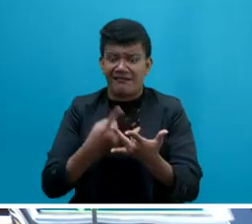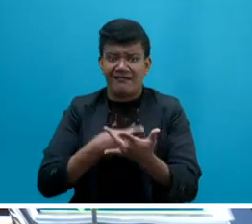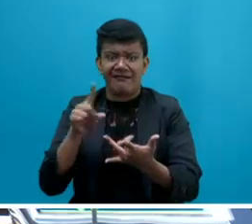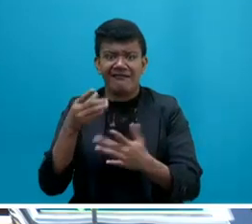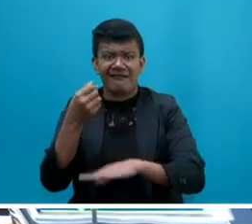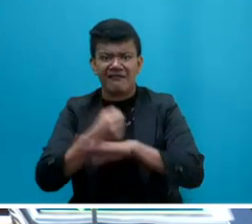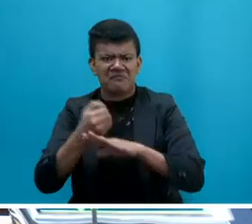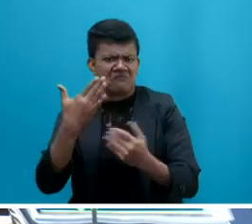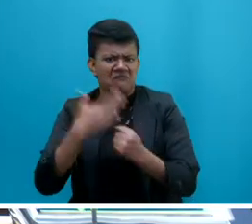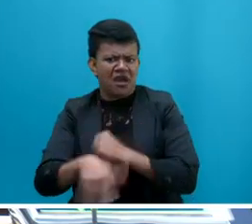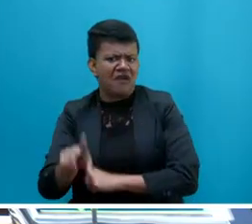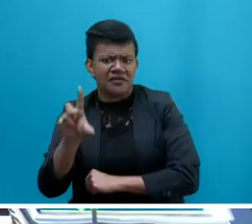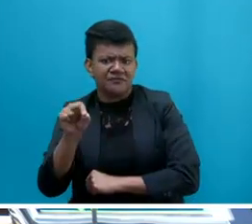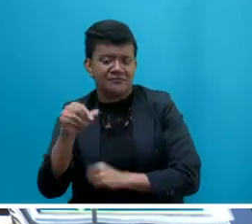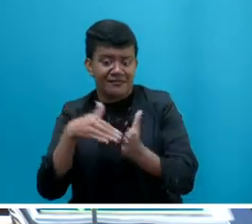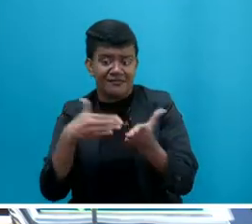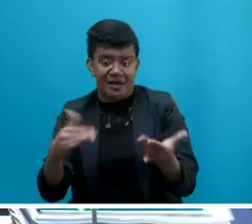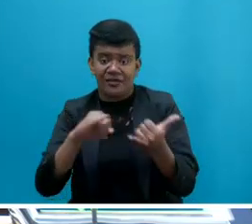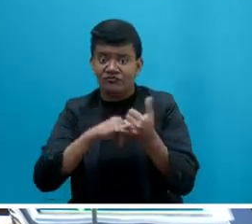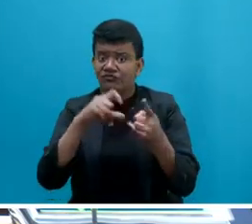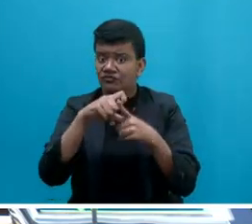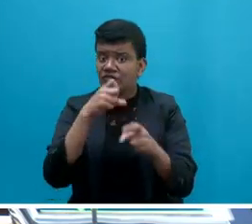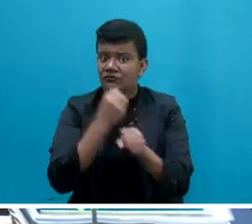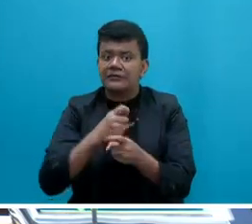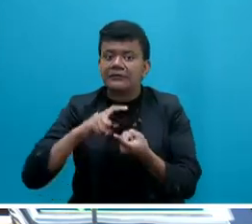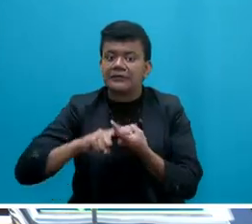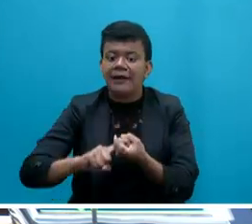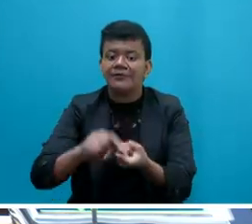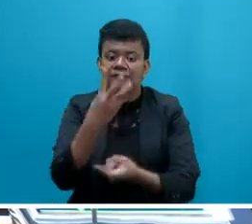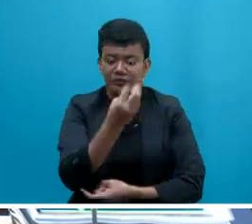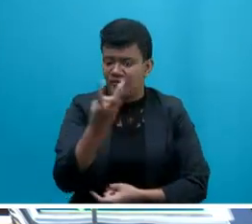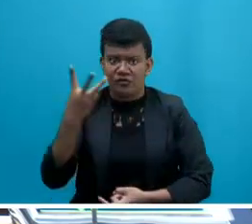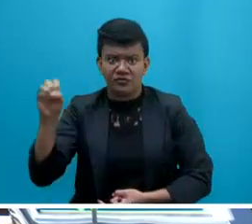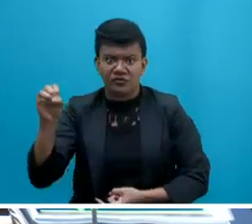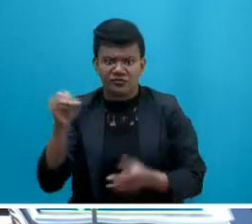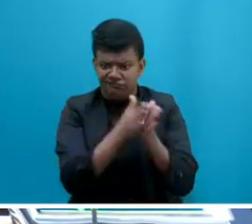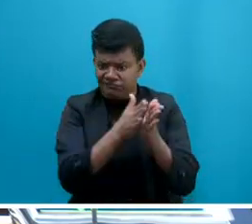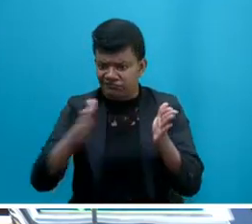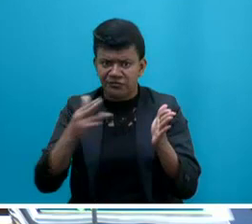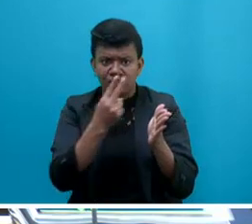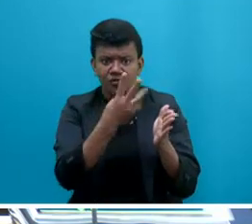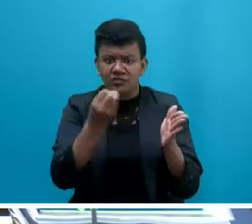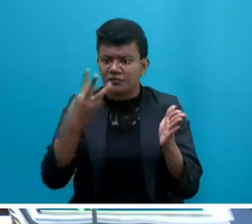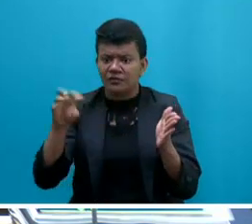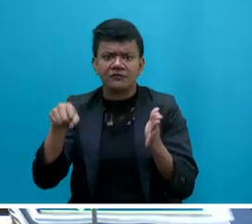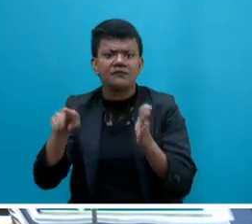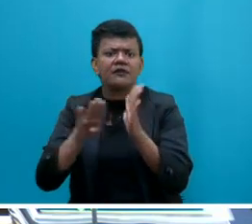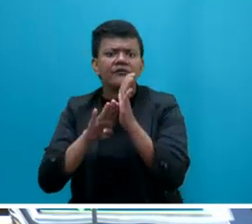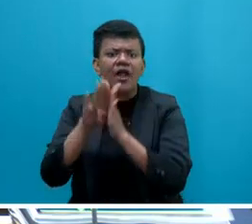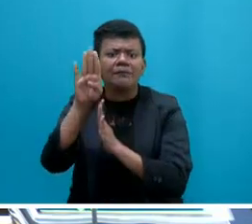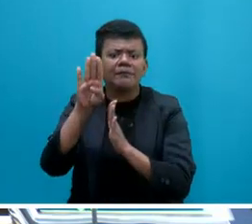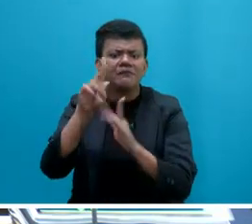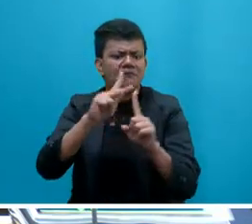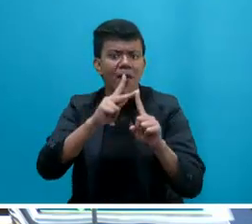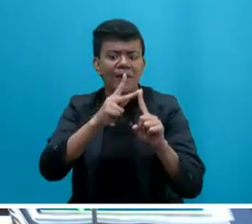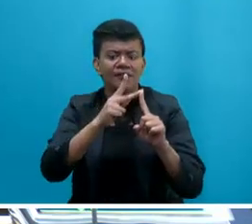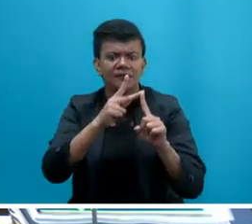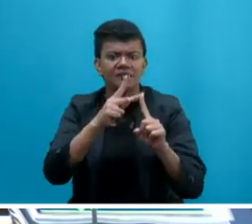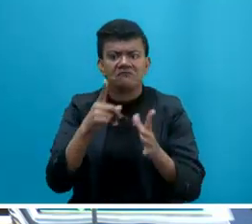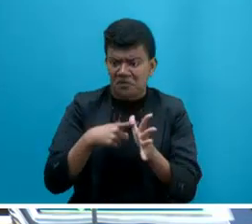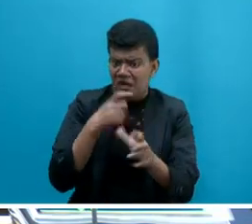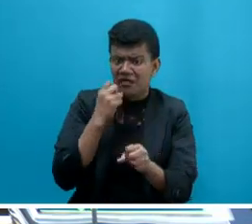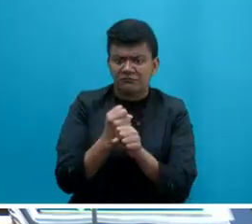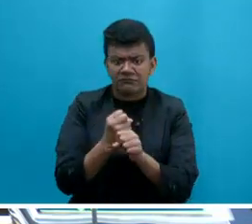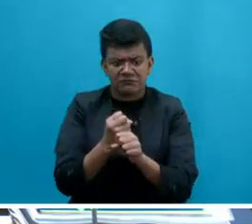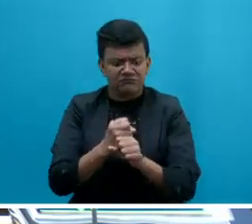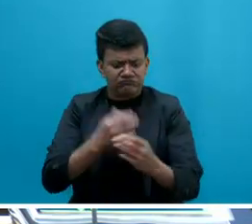Goals that shape our 2030 and 2050 development priorities. The Honorable Attorney General presented Fiji's voluntary